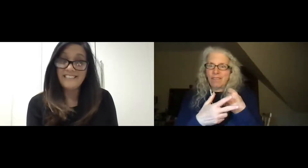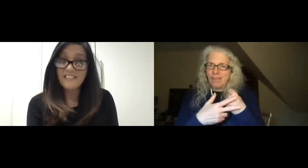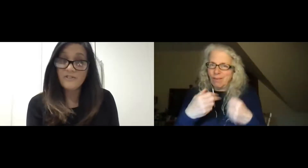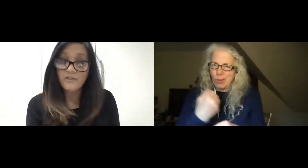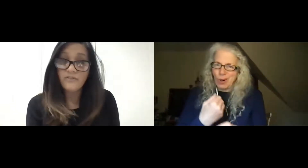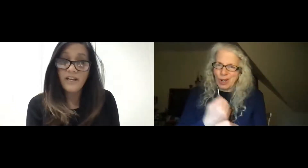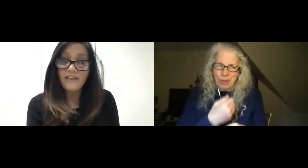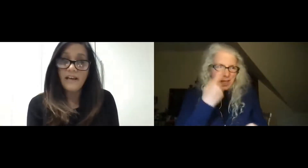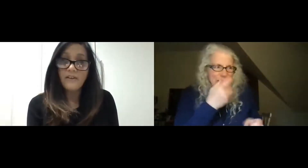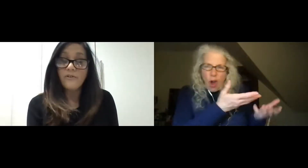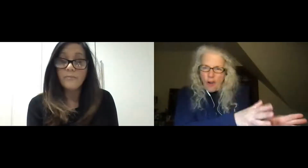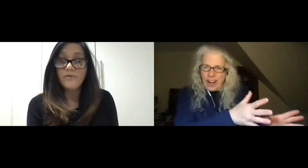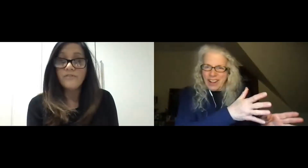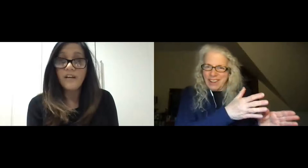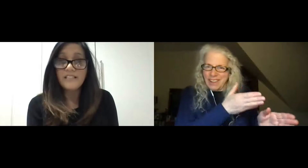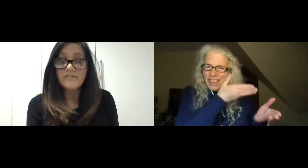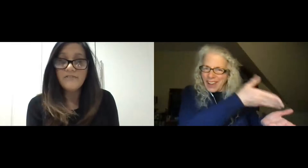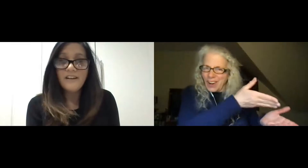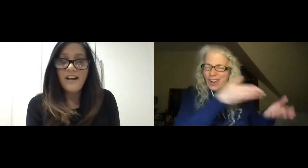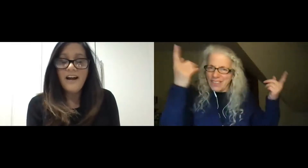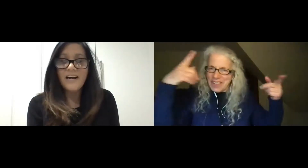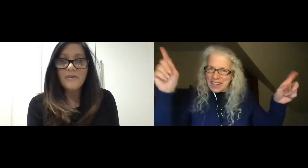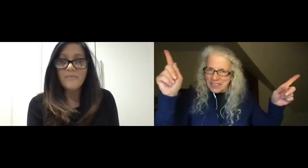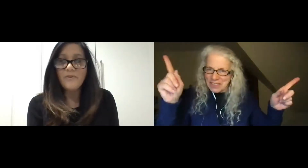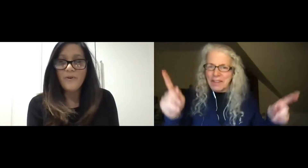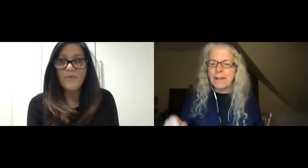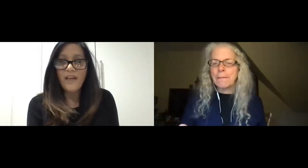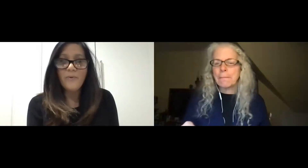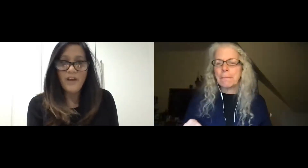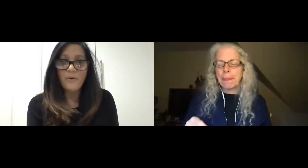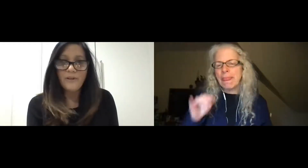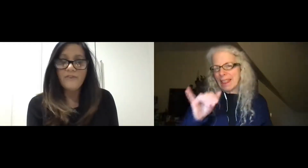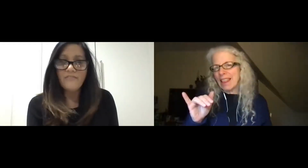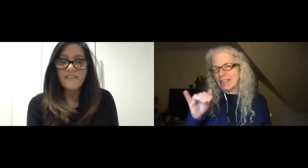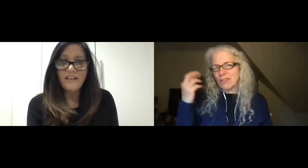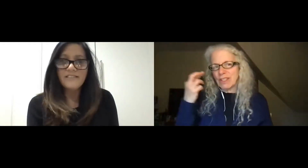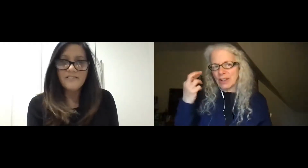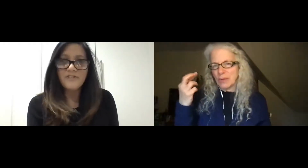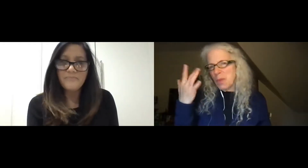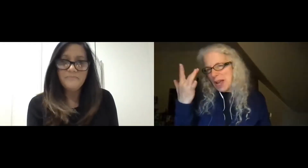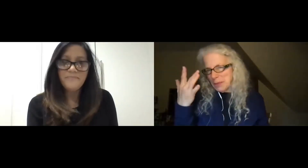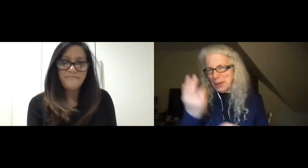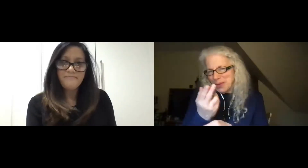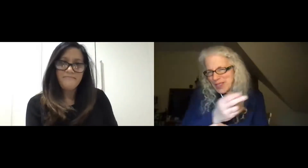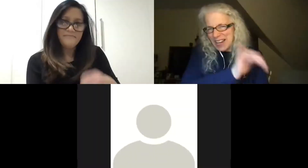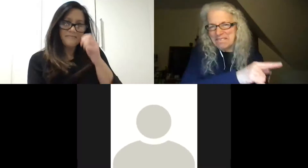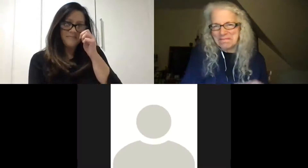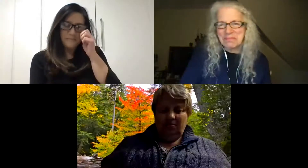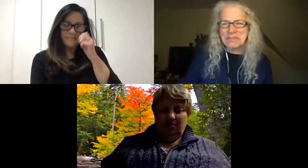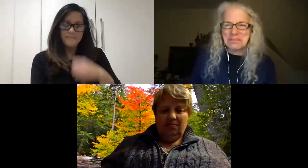an existing survey that had already proved effective. So that was how we arrived at that decision.